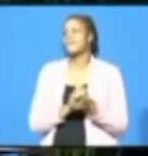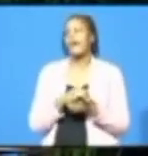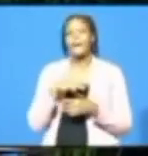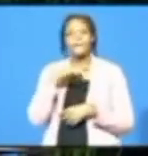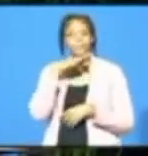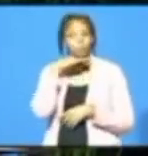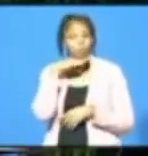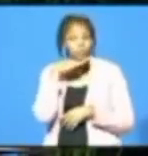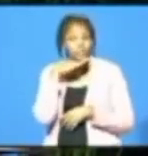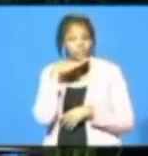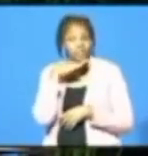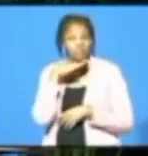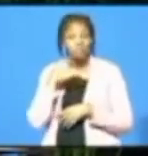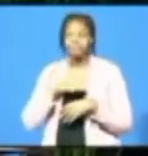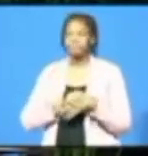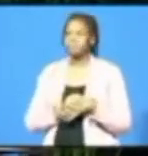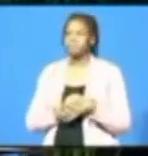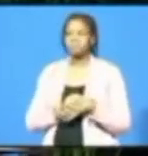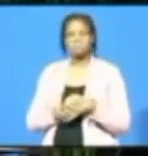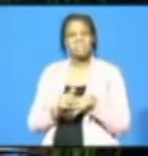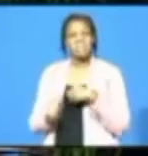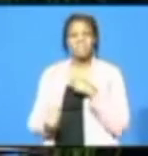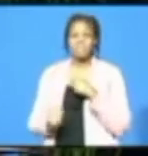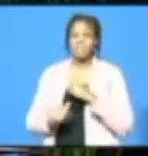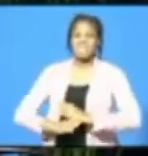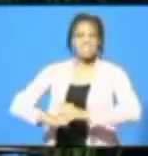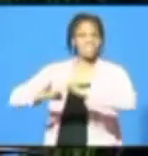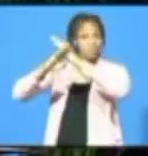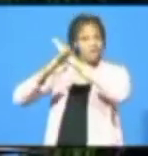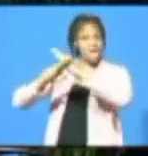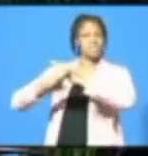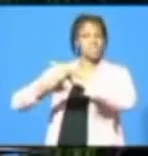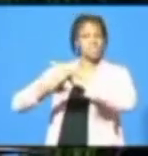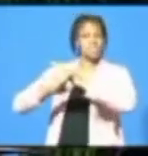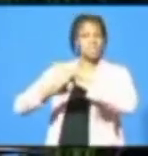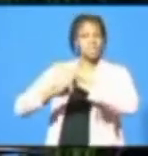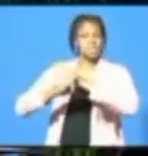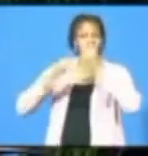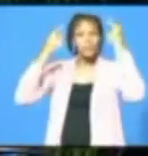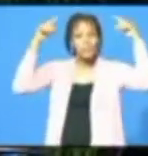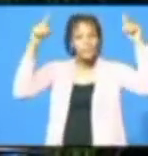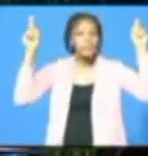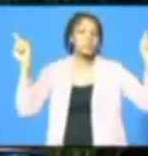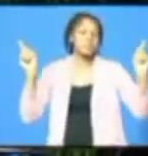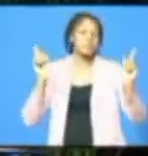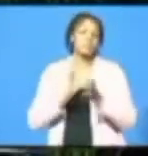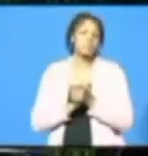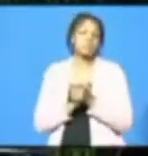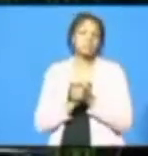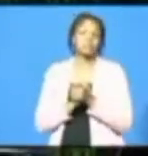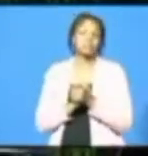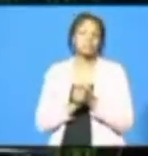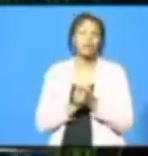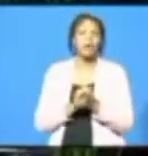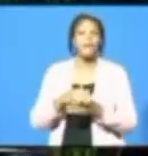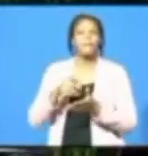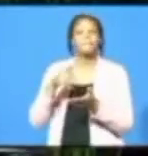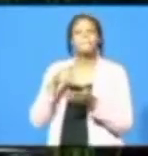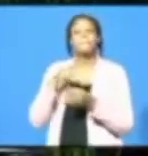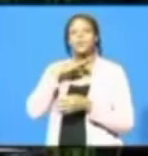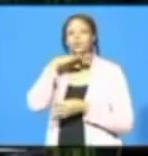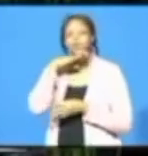pollution is a hindrance to fruitfulness. Pollution is